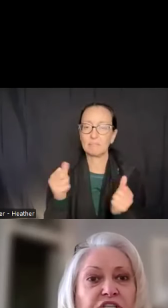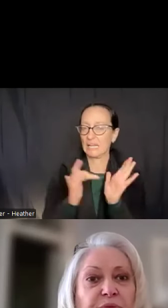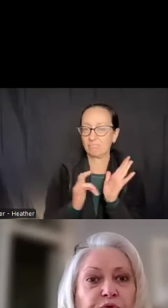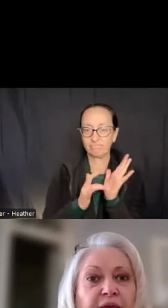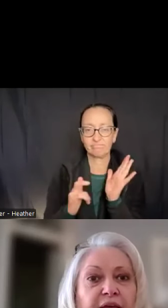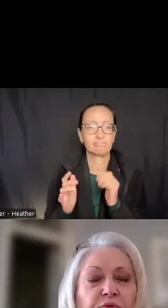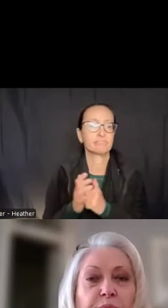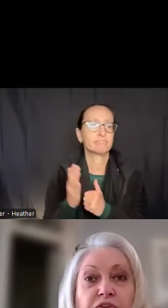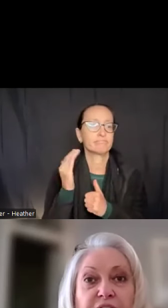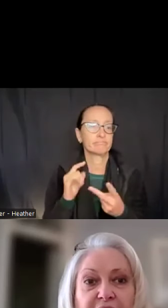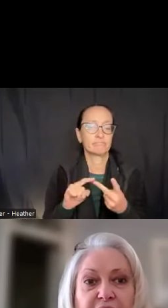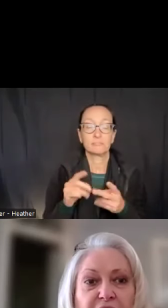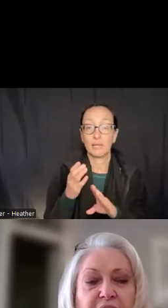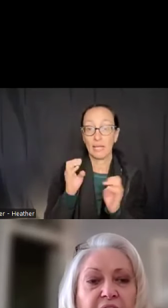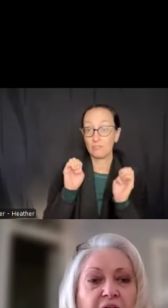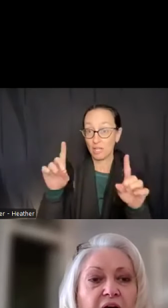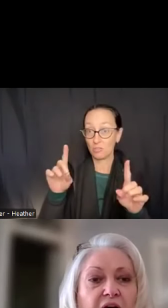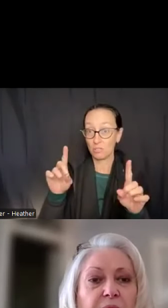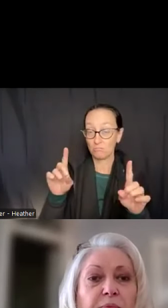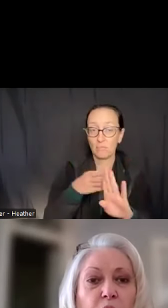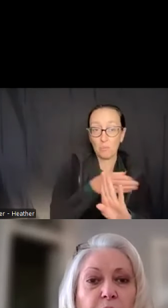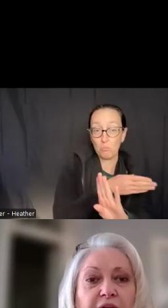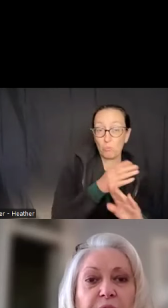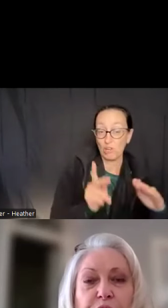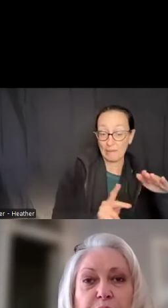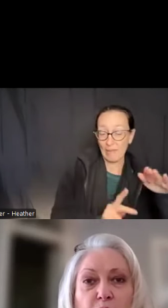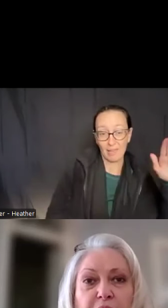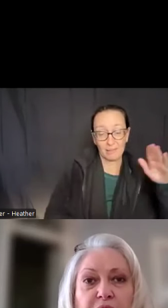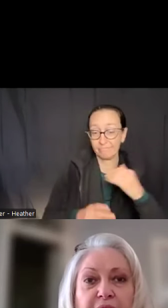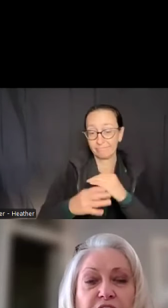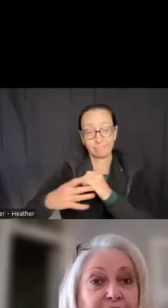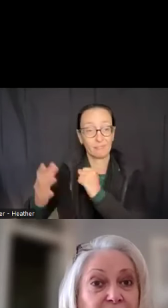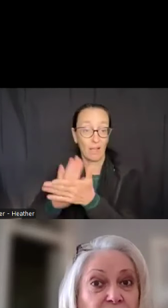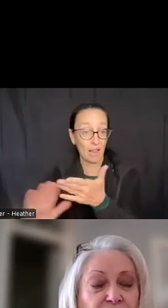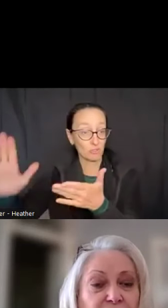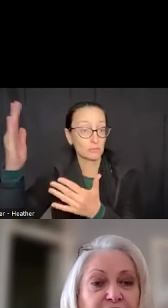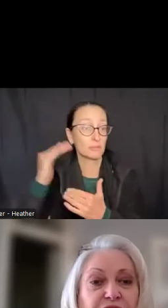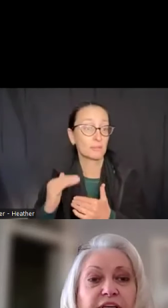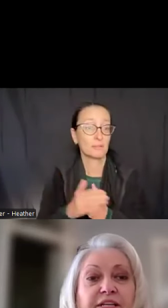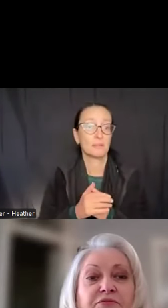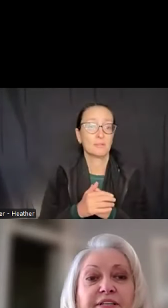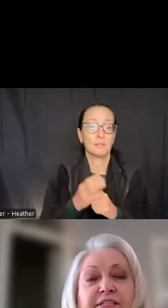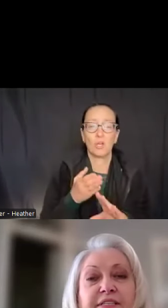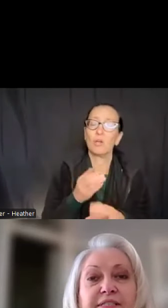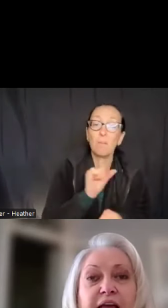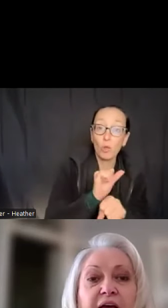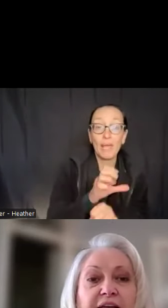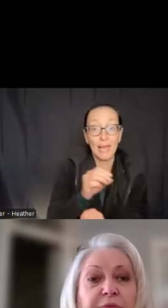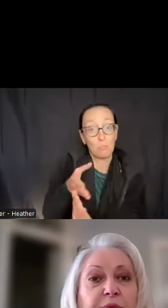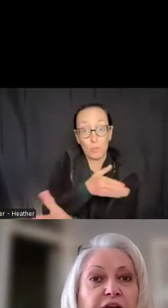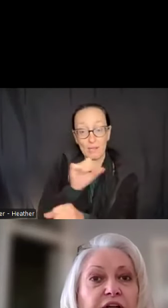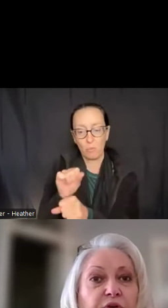education, pre-K through post-secondary, employment and pre-employment transition services for kids, for